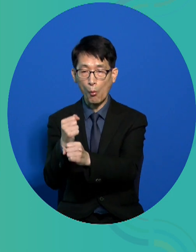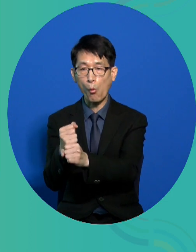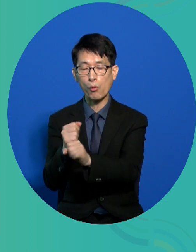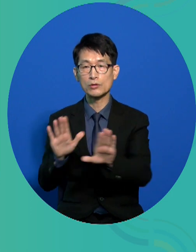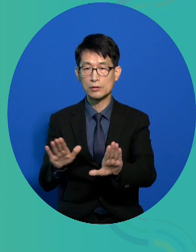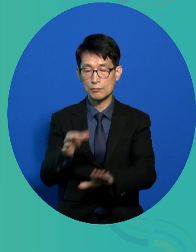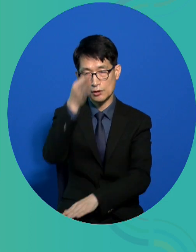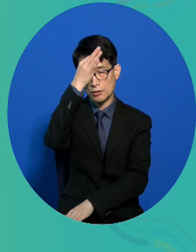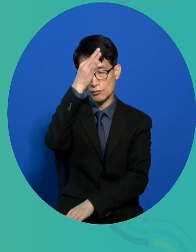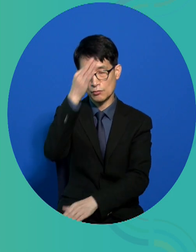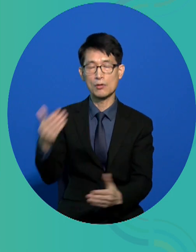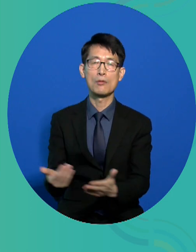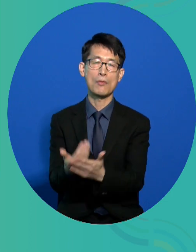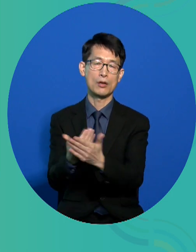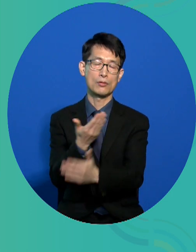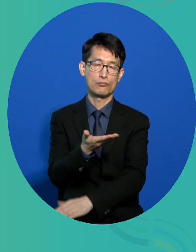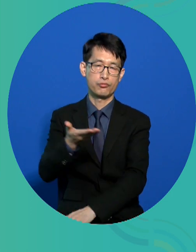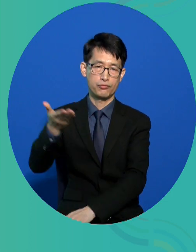a